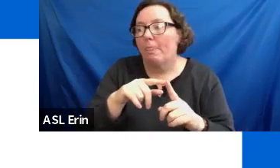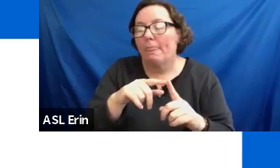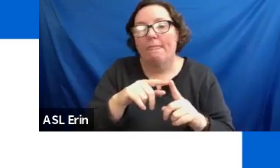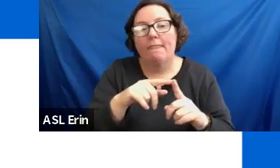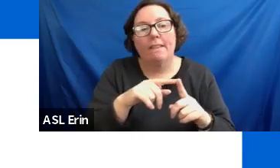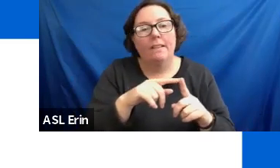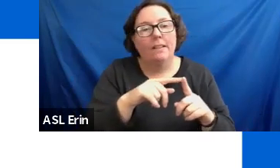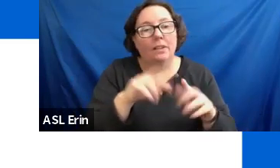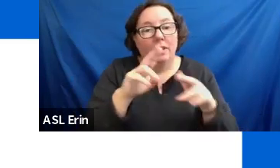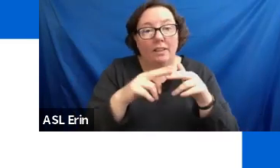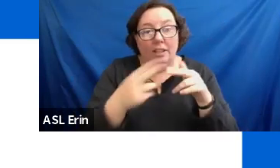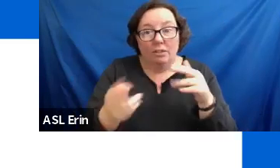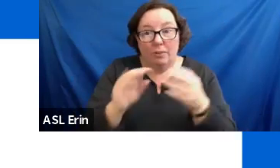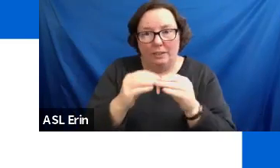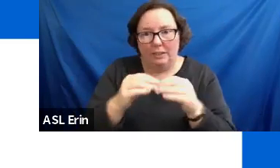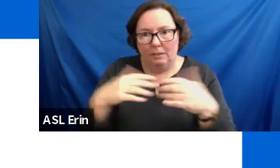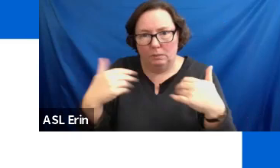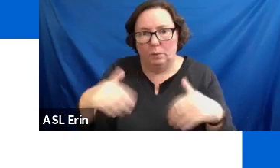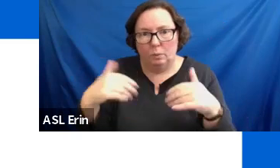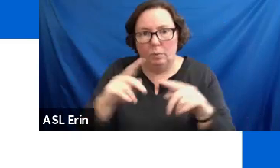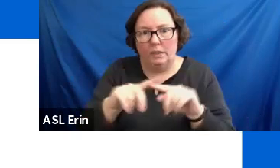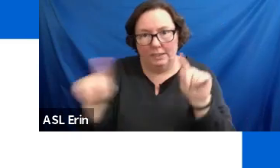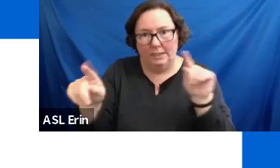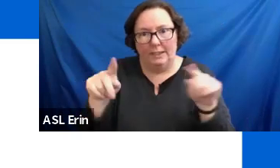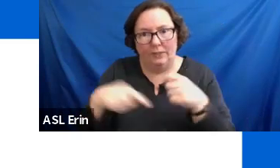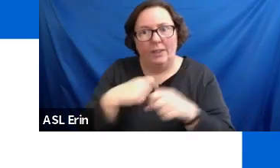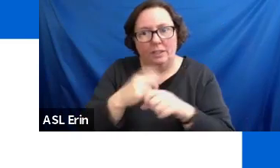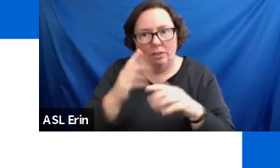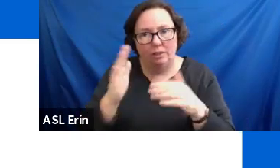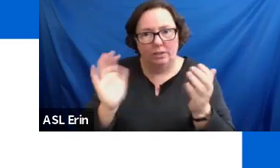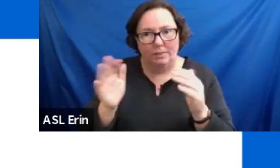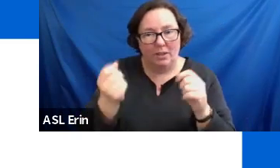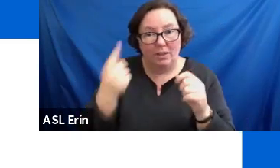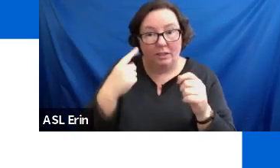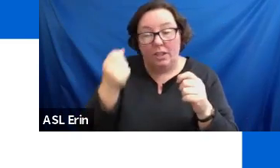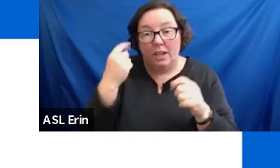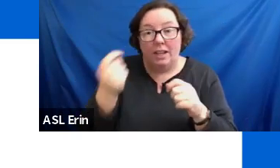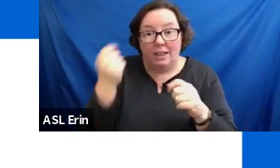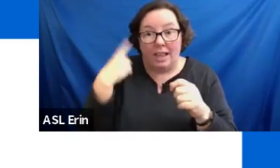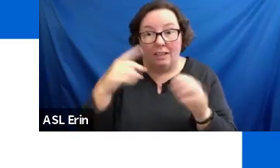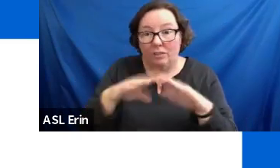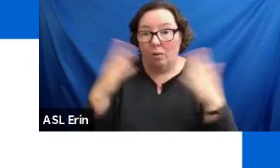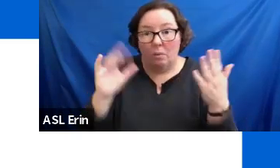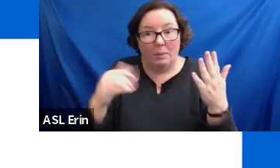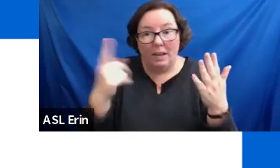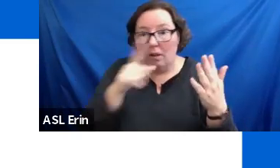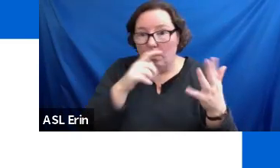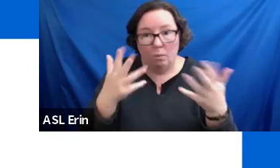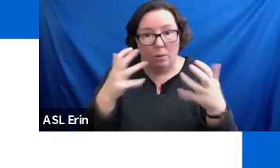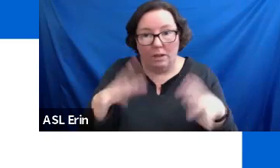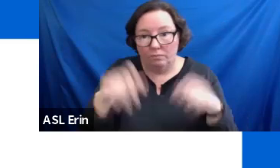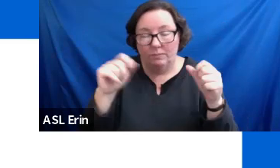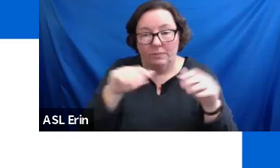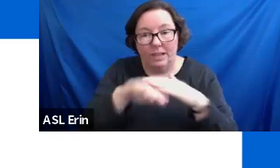decrease in the number of applicants. The exam schools last year was open to anyone that wished to take the